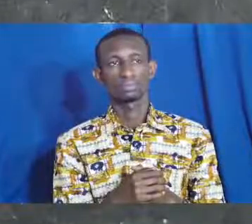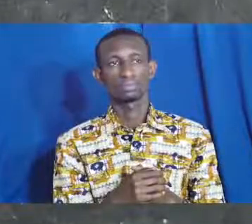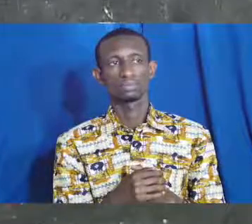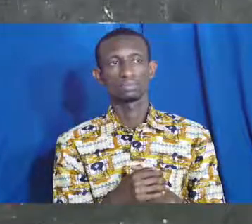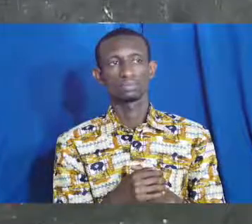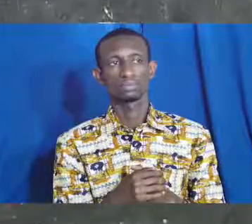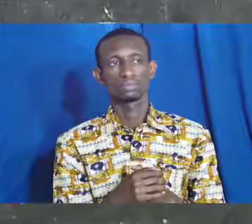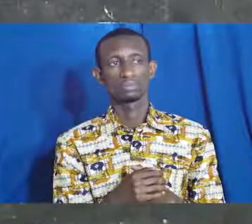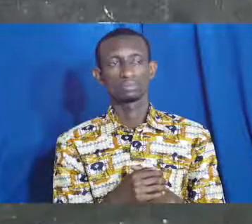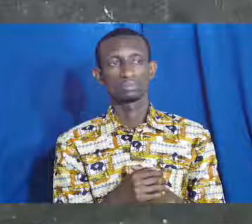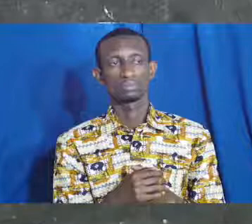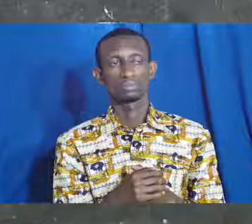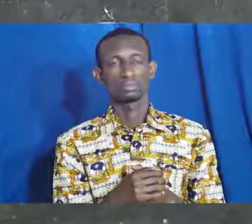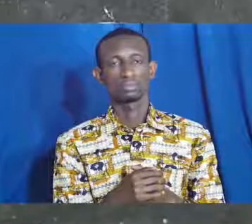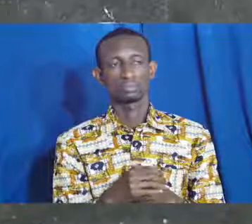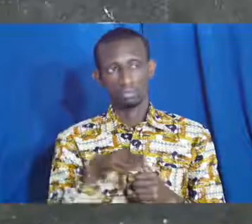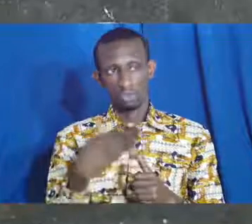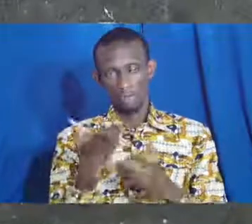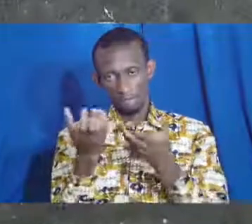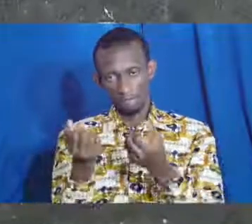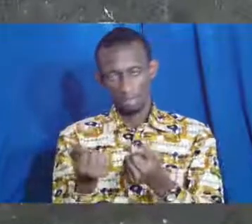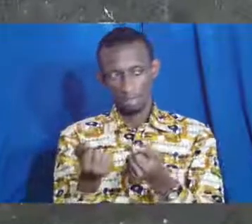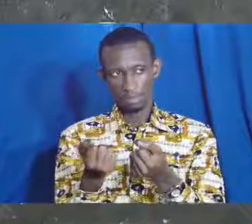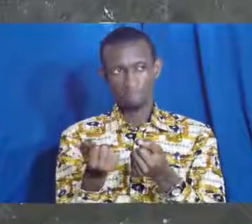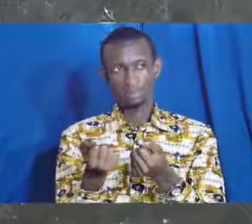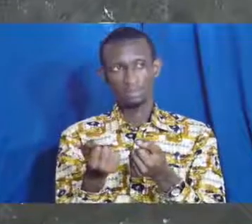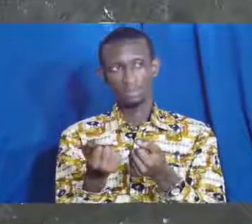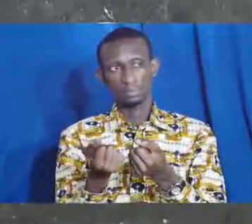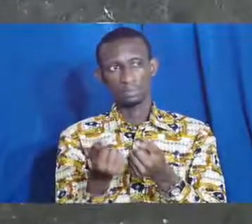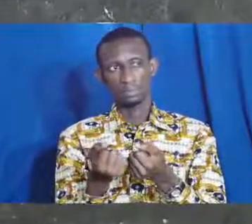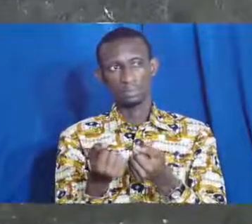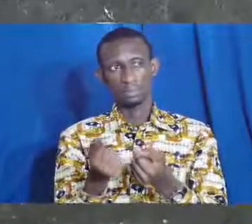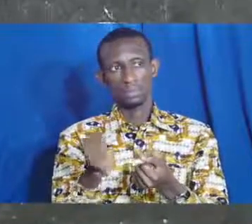So you have sodium chlorate